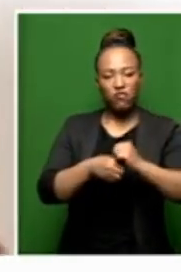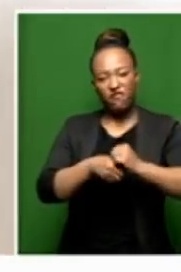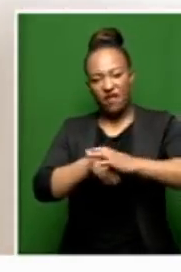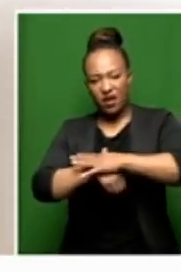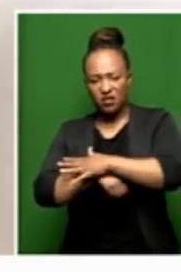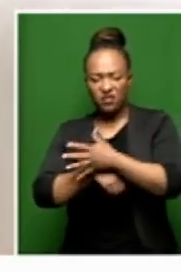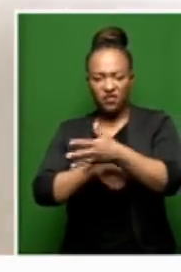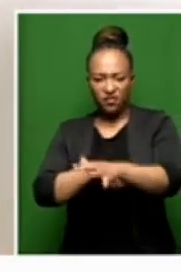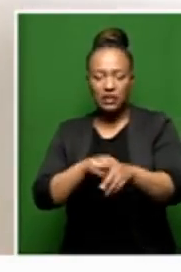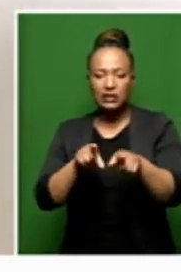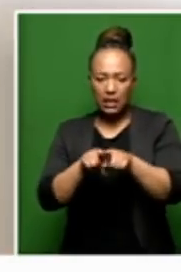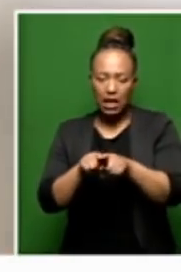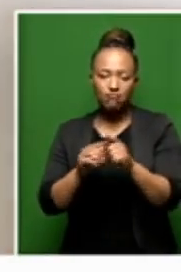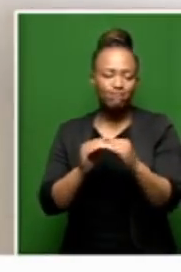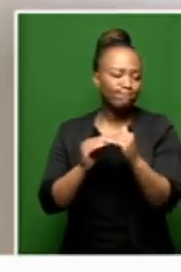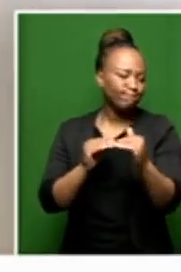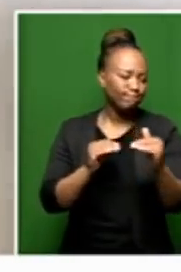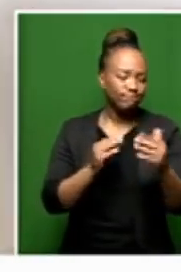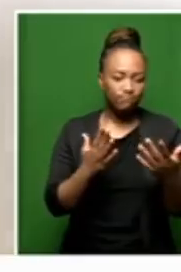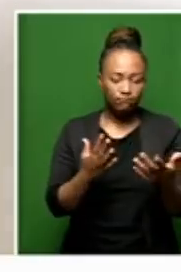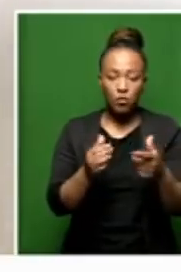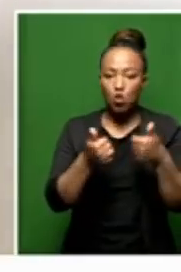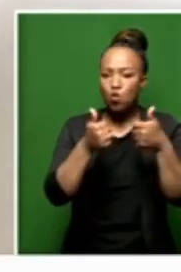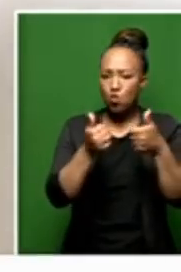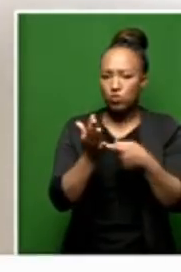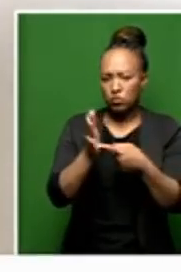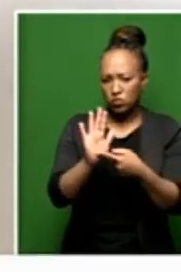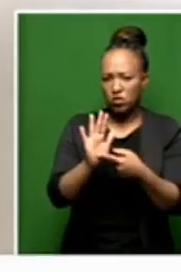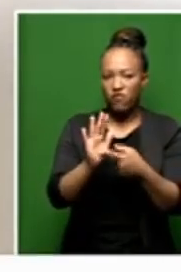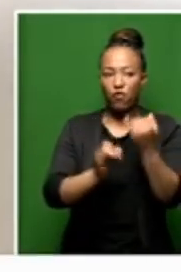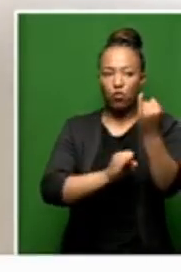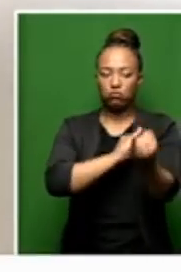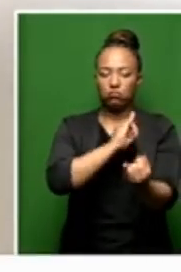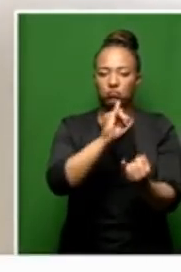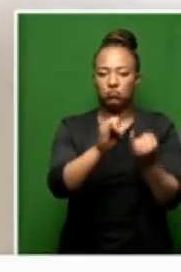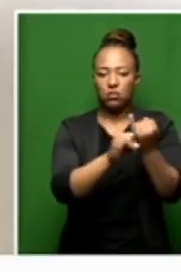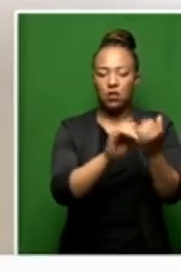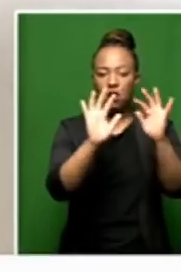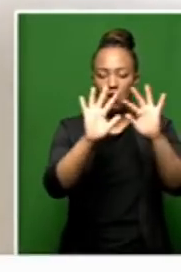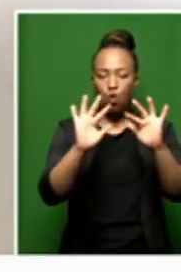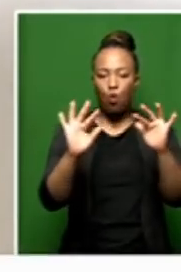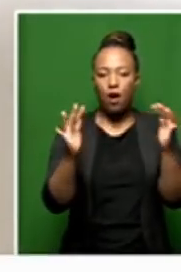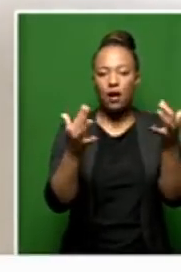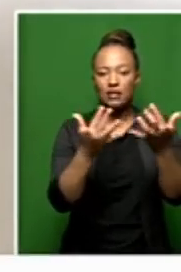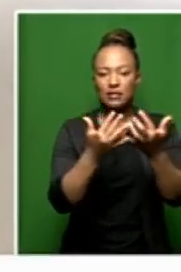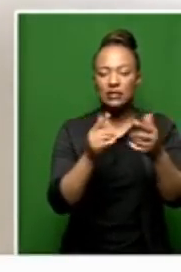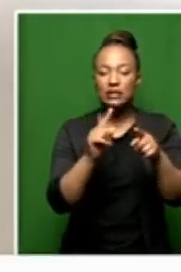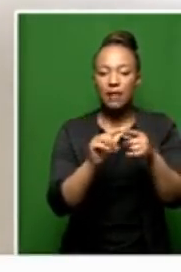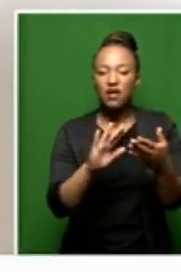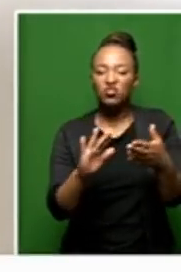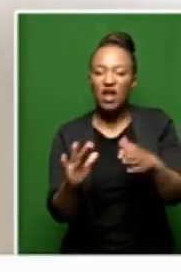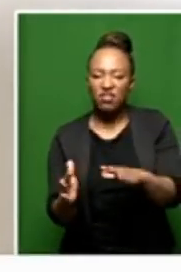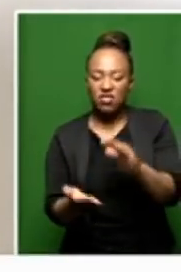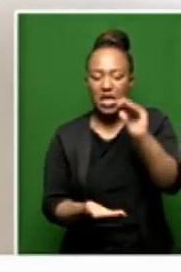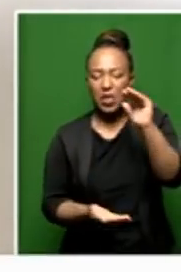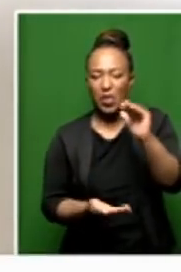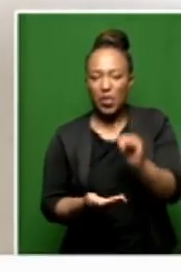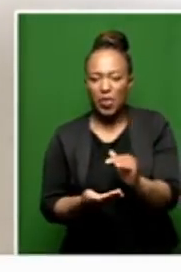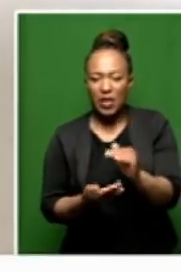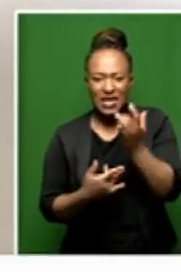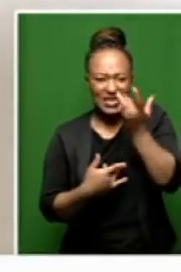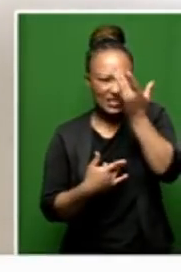play the same trend, which is a very good sign for the global world. At least our deaths will fall down, severities of infections will